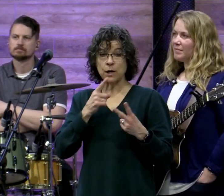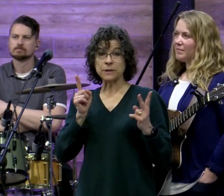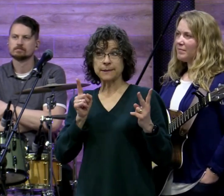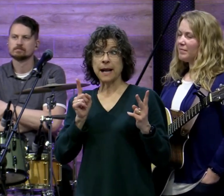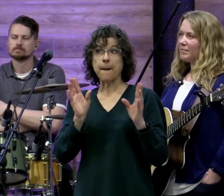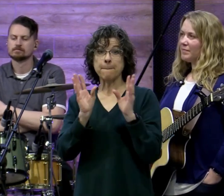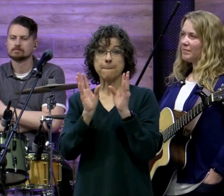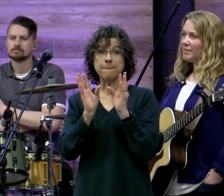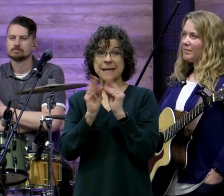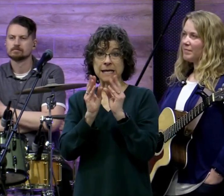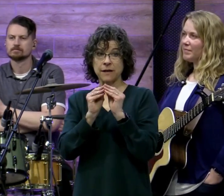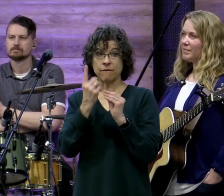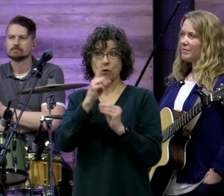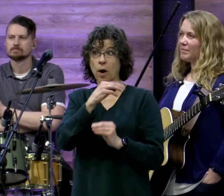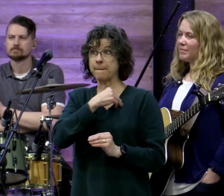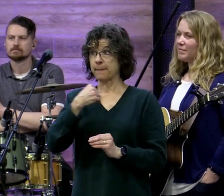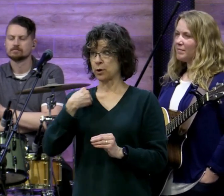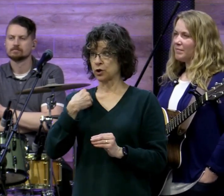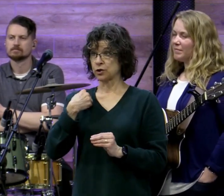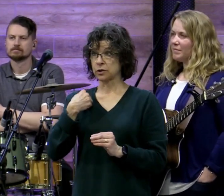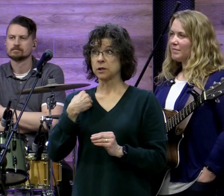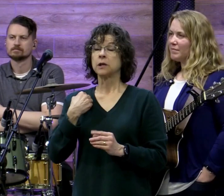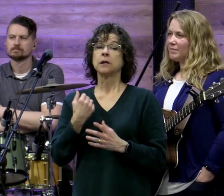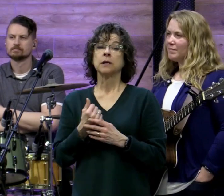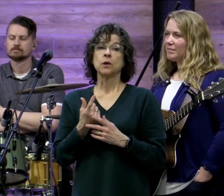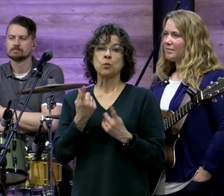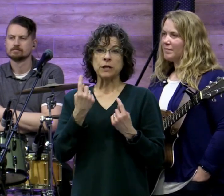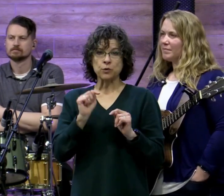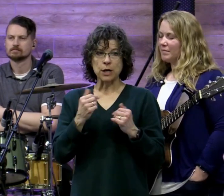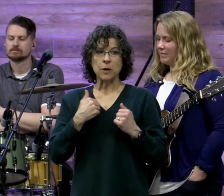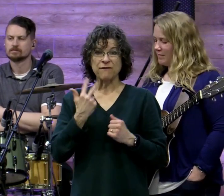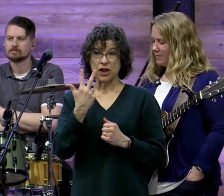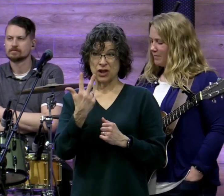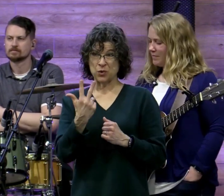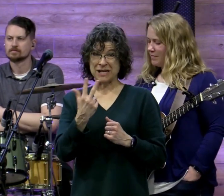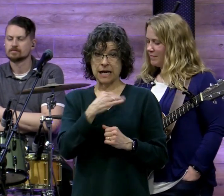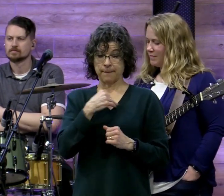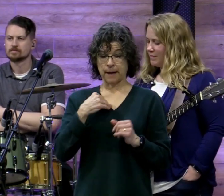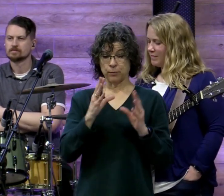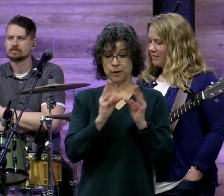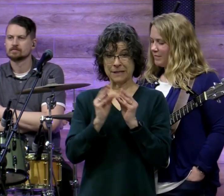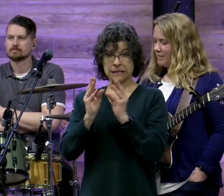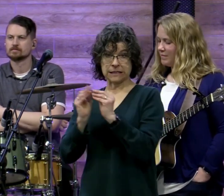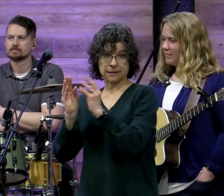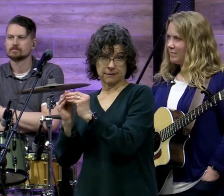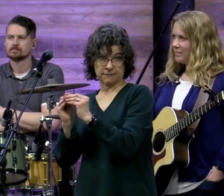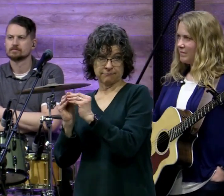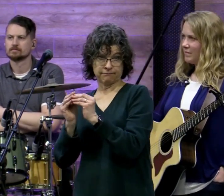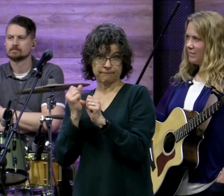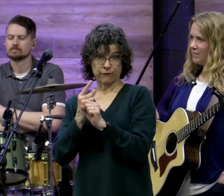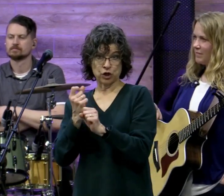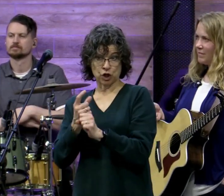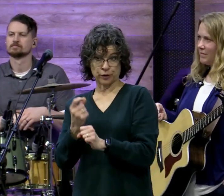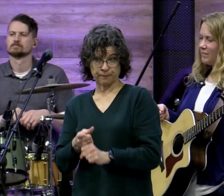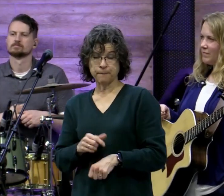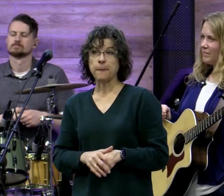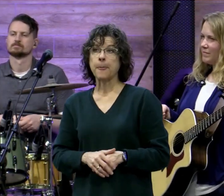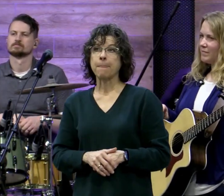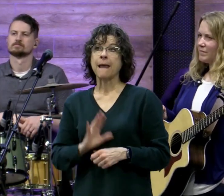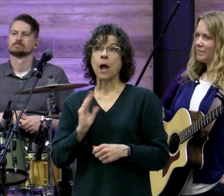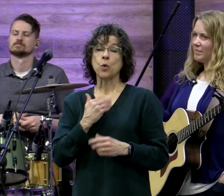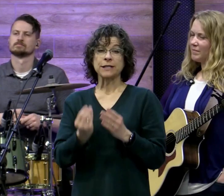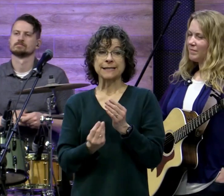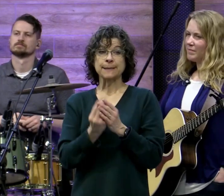meeting. So all of our members, we try to get together three times a year. And so for our May meeting, or our next meeting, our spring